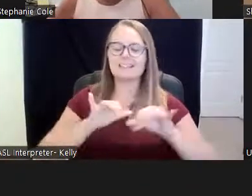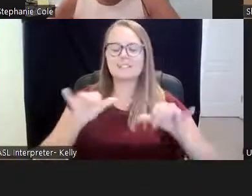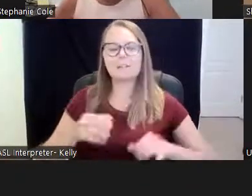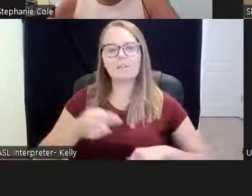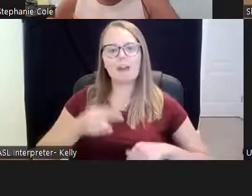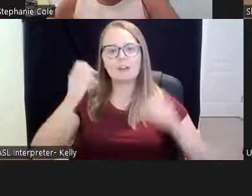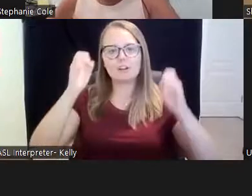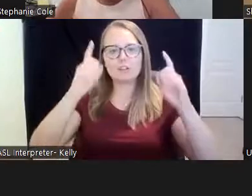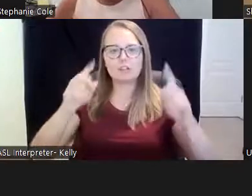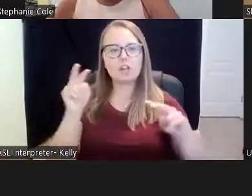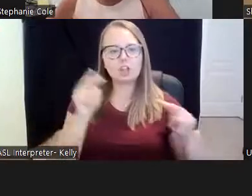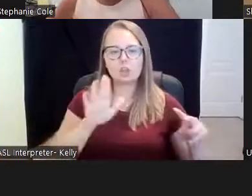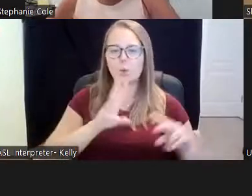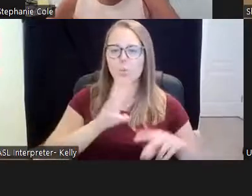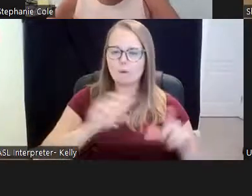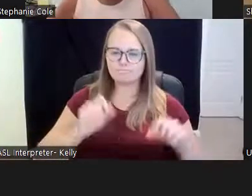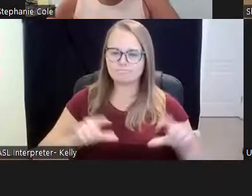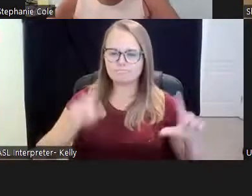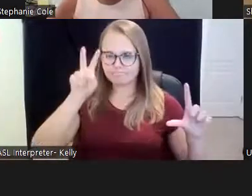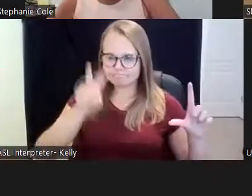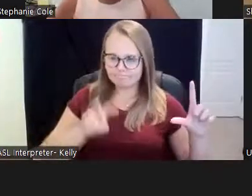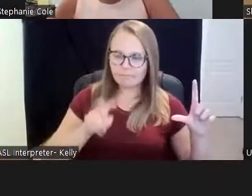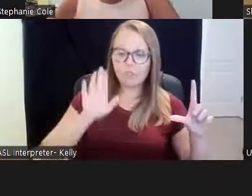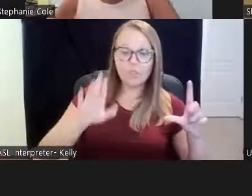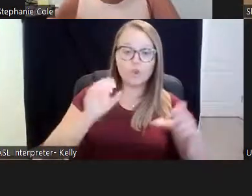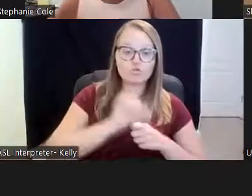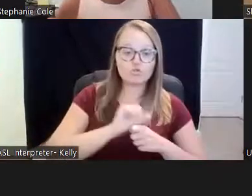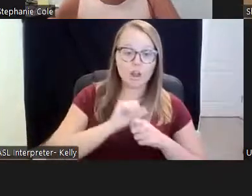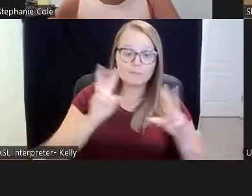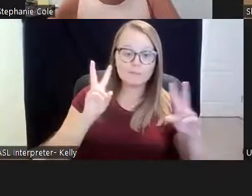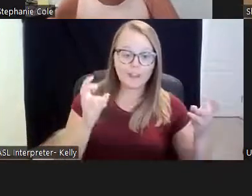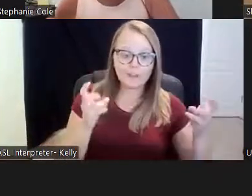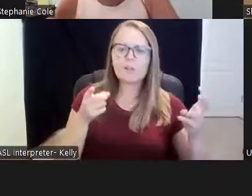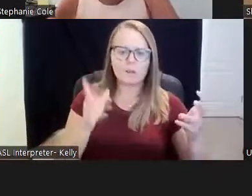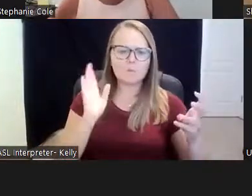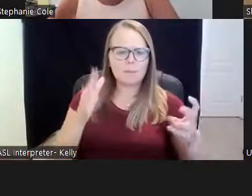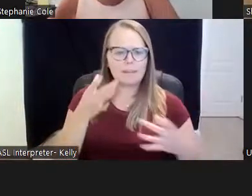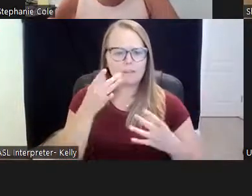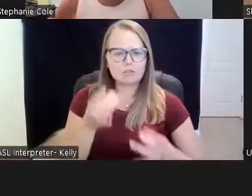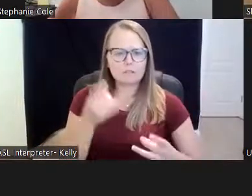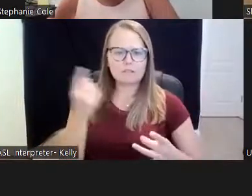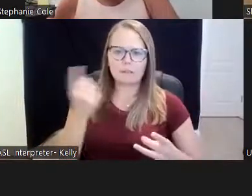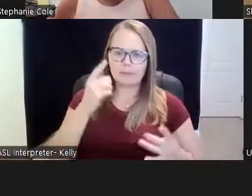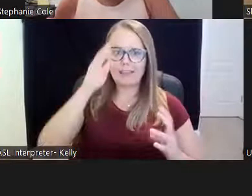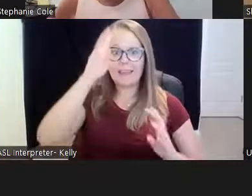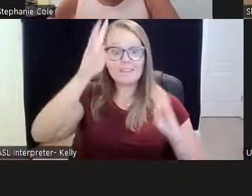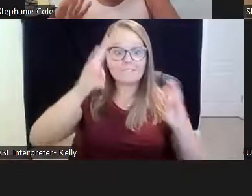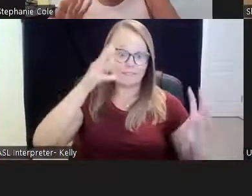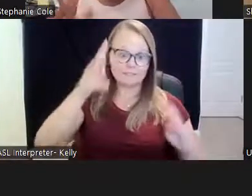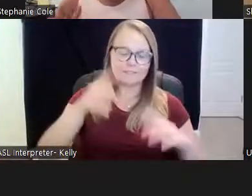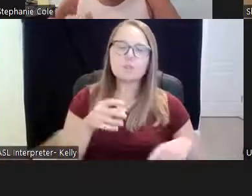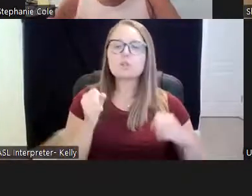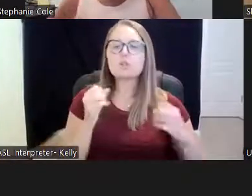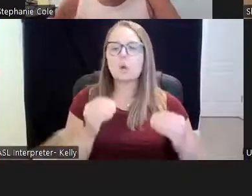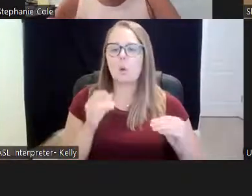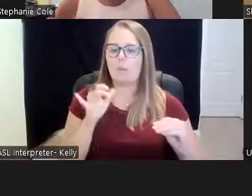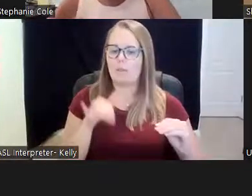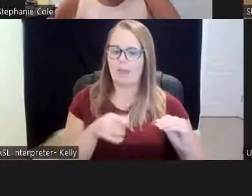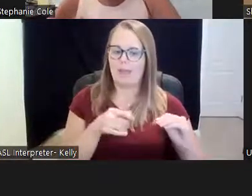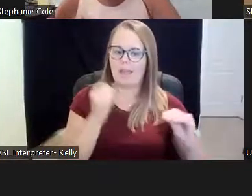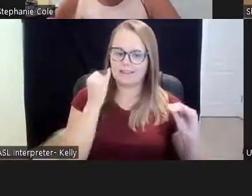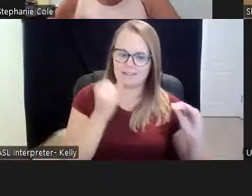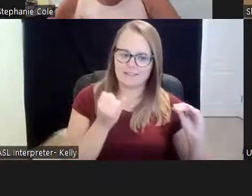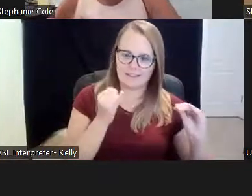their website and found a person whose job title let me know they'd be interested in something innovative. And from there, the idea went to